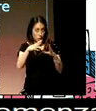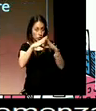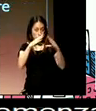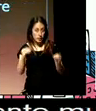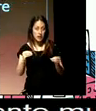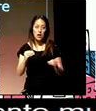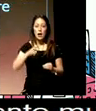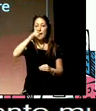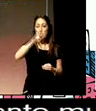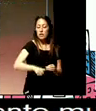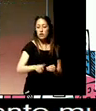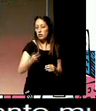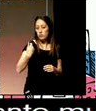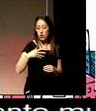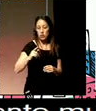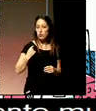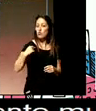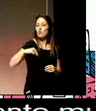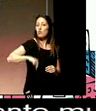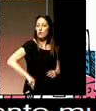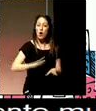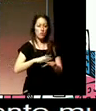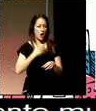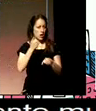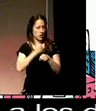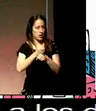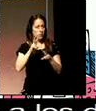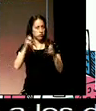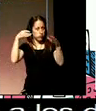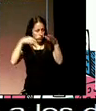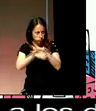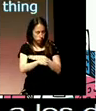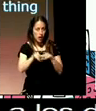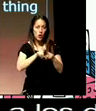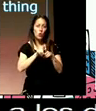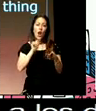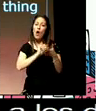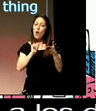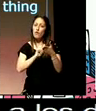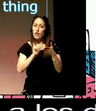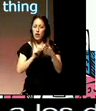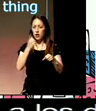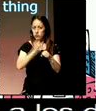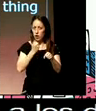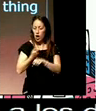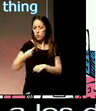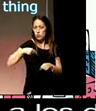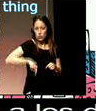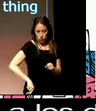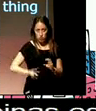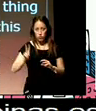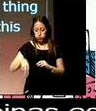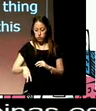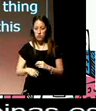office. Actually, one thing I forgot to mention to you is the reason I use this as an example is because over 500,000